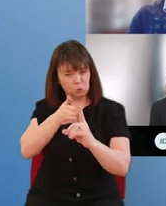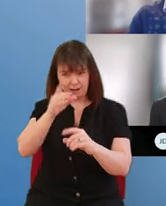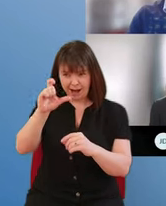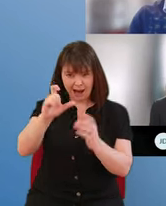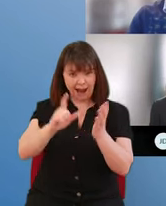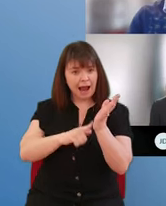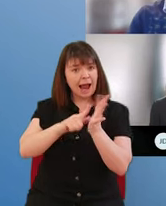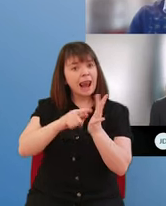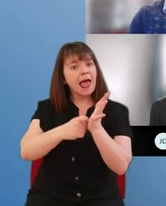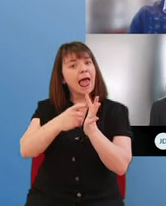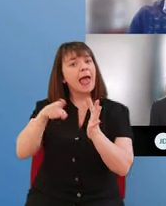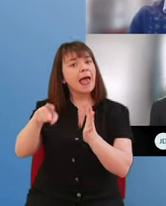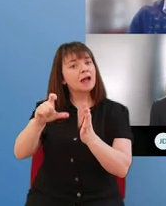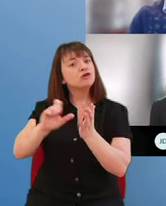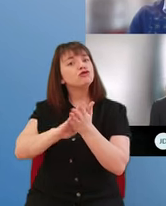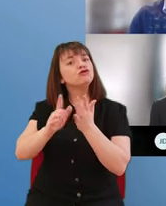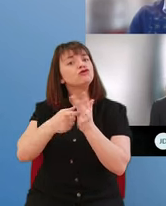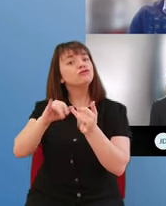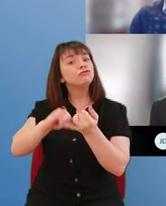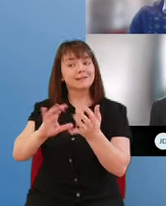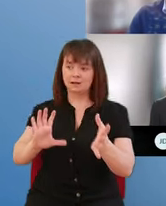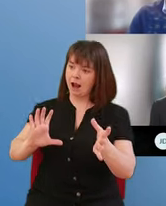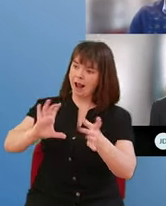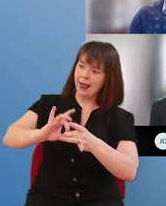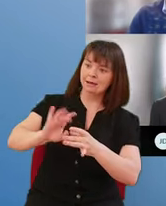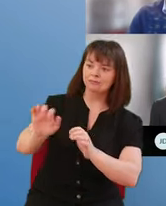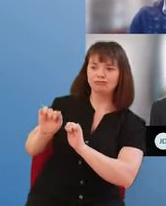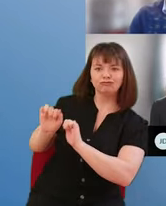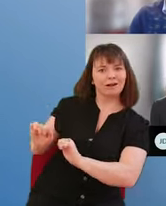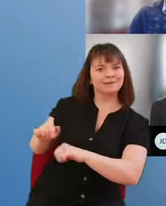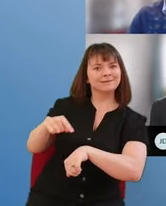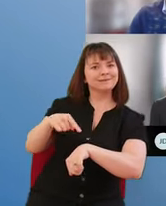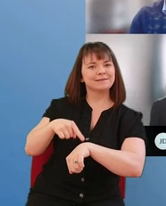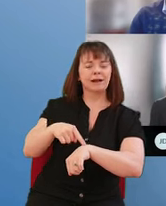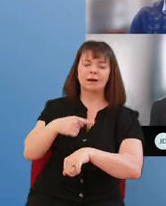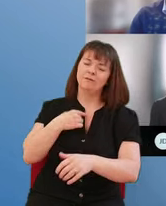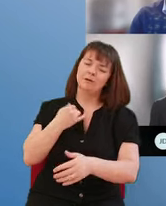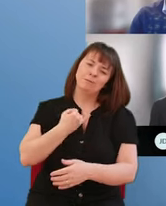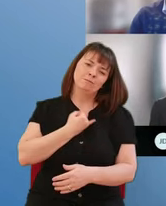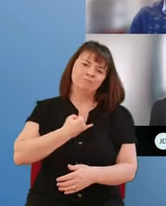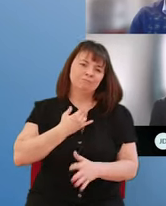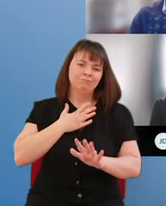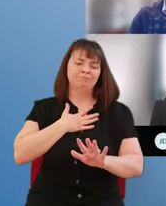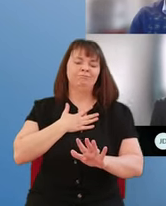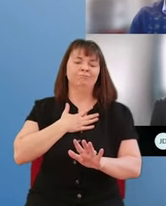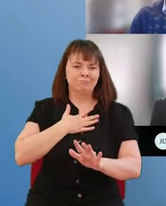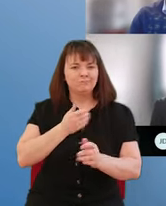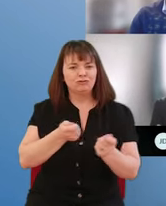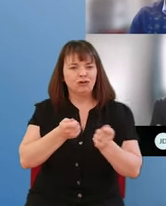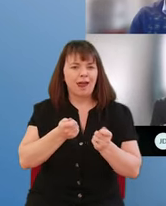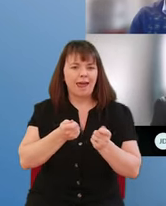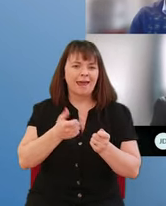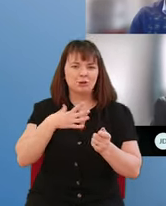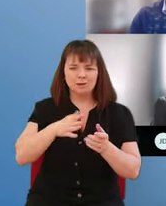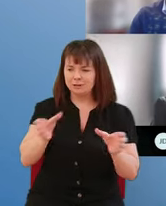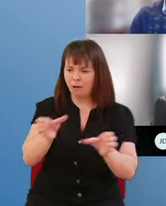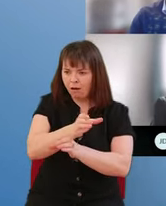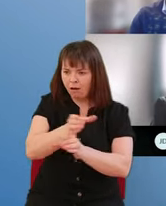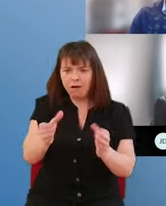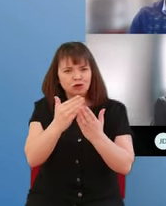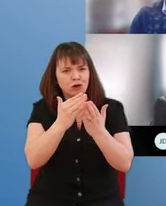juggle the agenda around a bit. Welcome, Claire and Chris. We'll move back to the diabetes recovery paper.